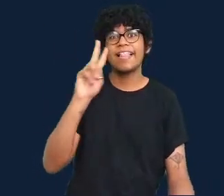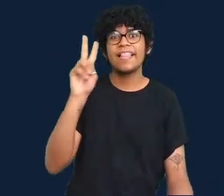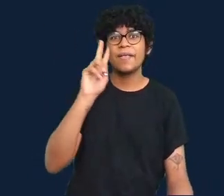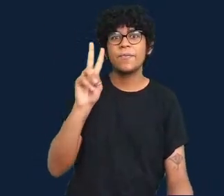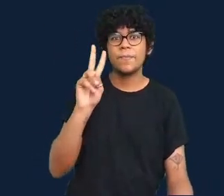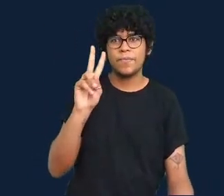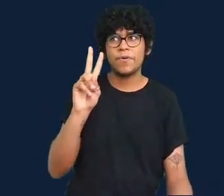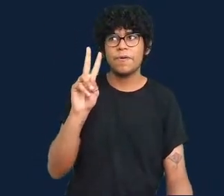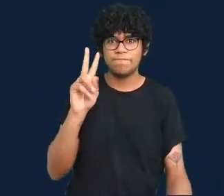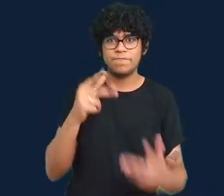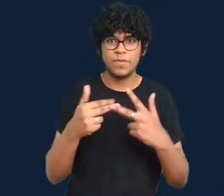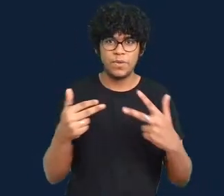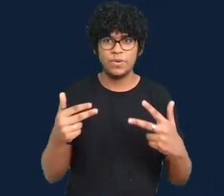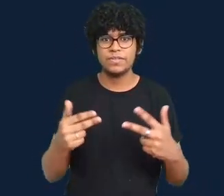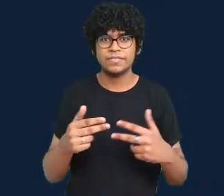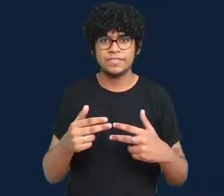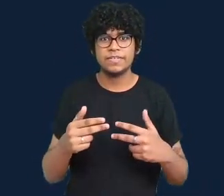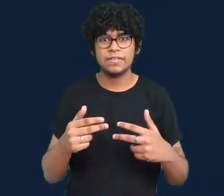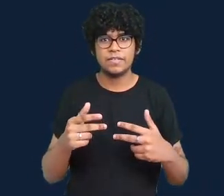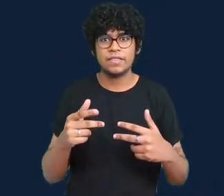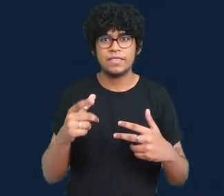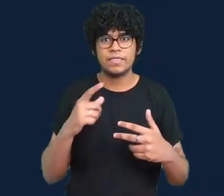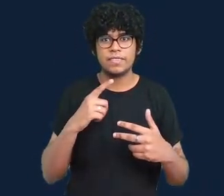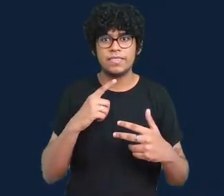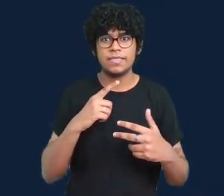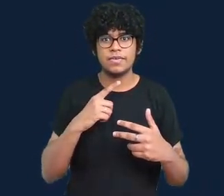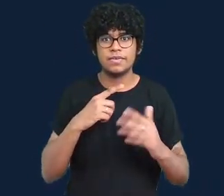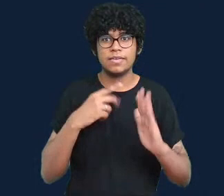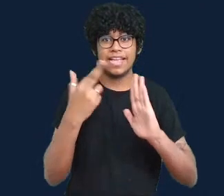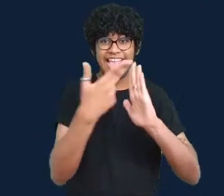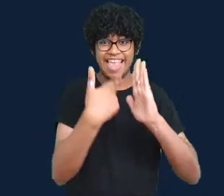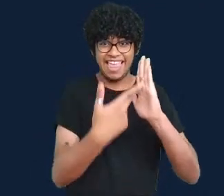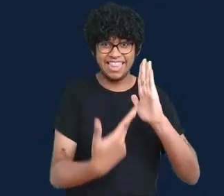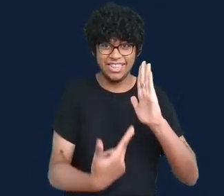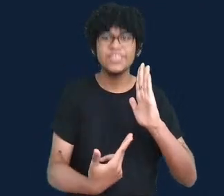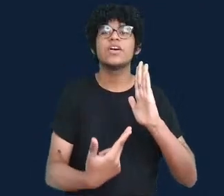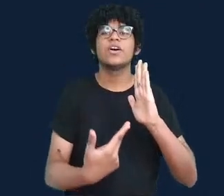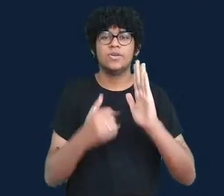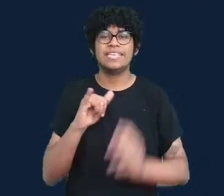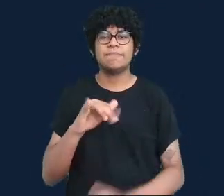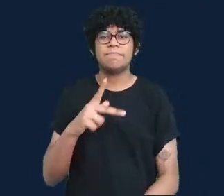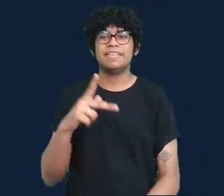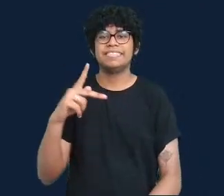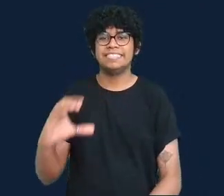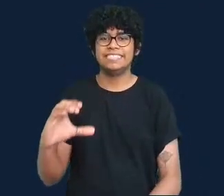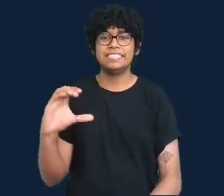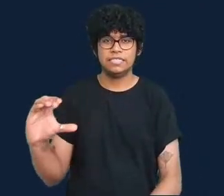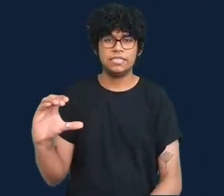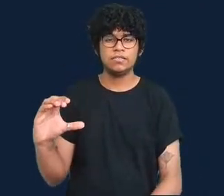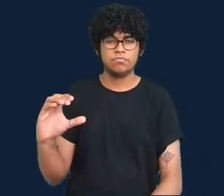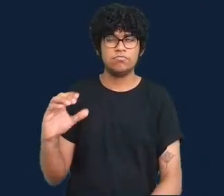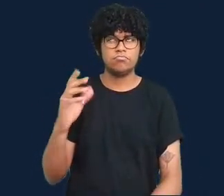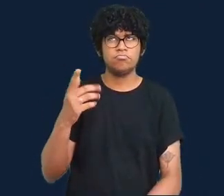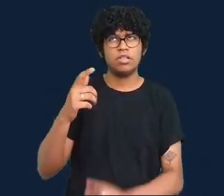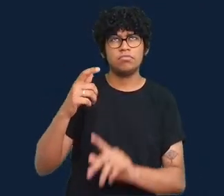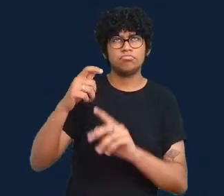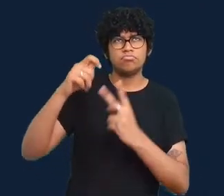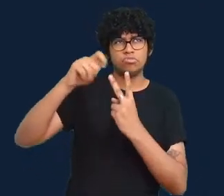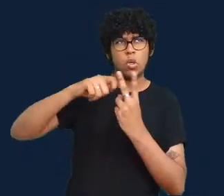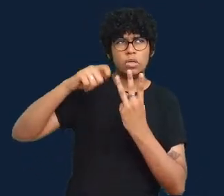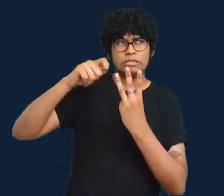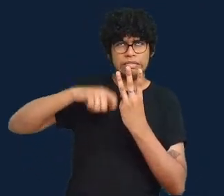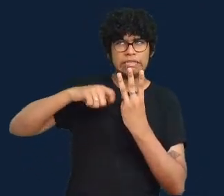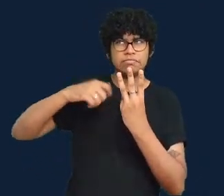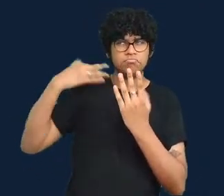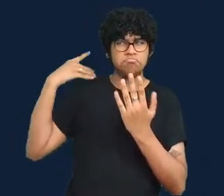IPCC report recently that came I think out 2-3 months ago, talking about climate change. So